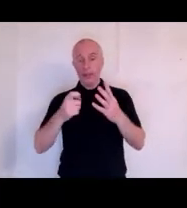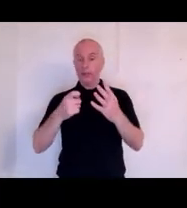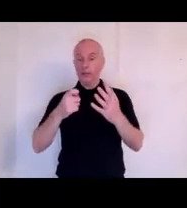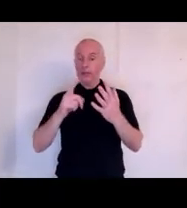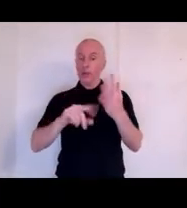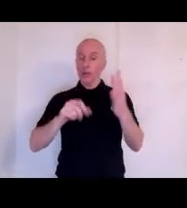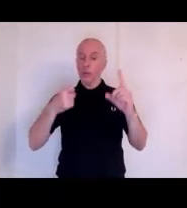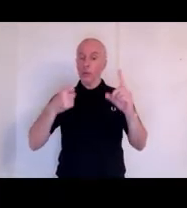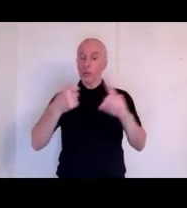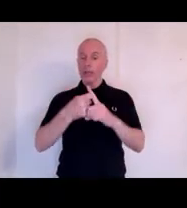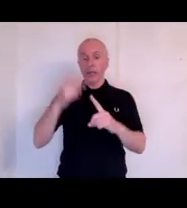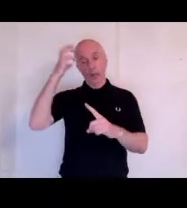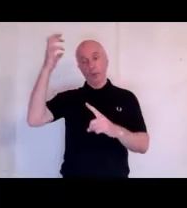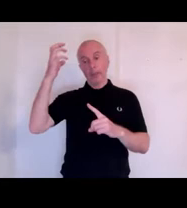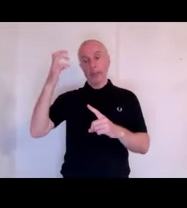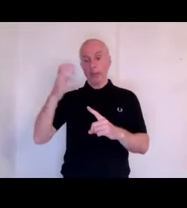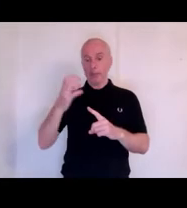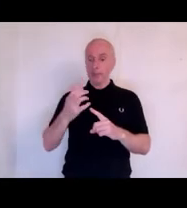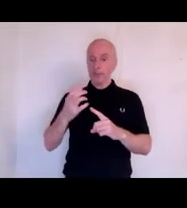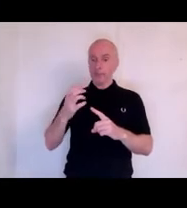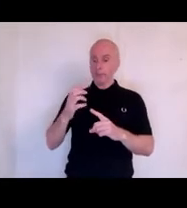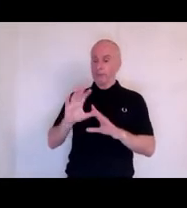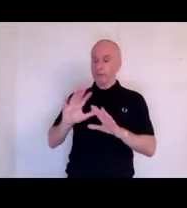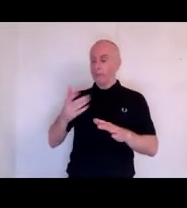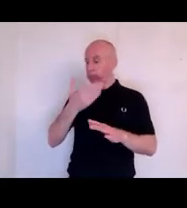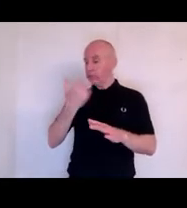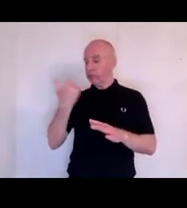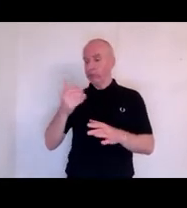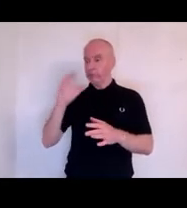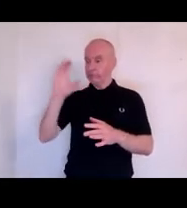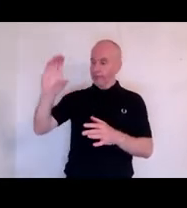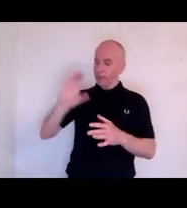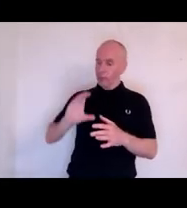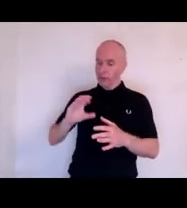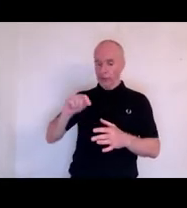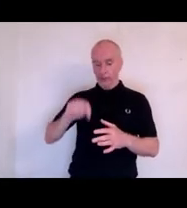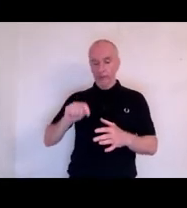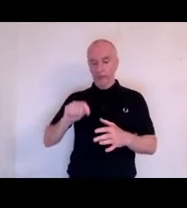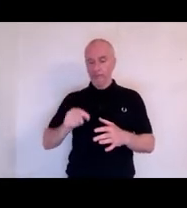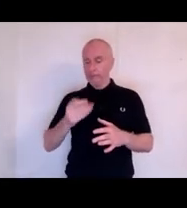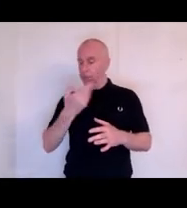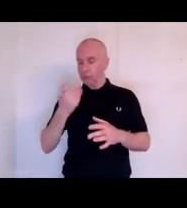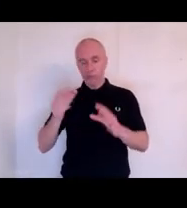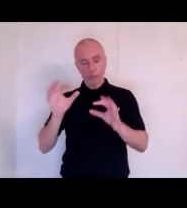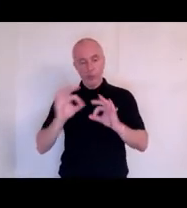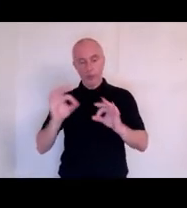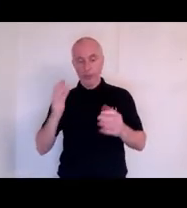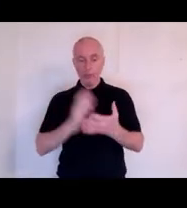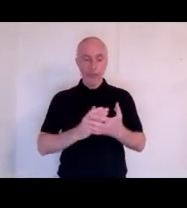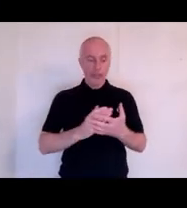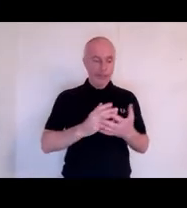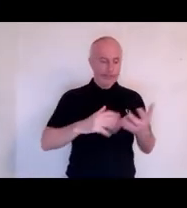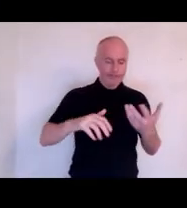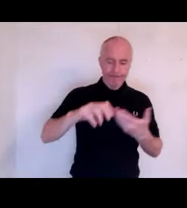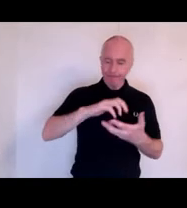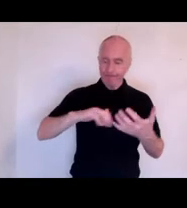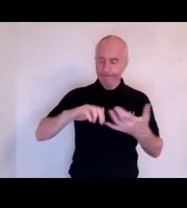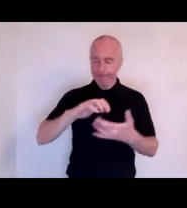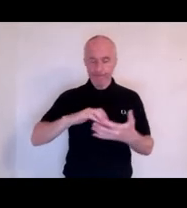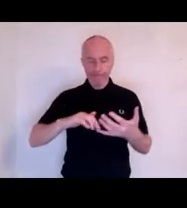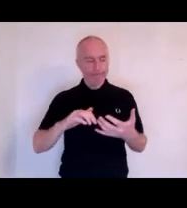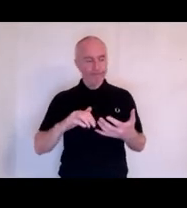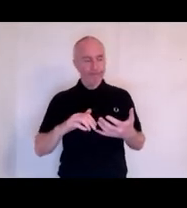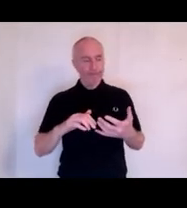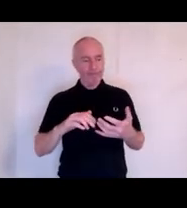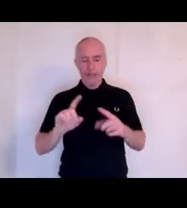company that gets no UK government funding. It is an interesting combination of the two